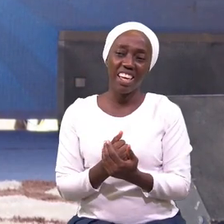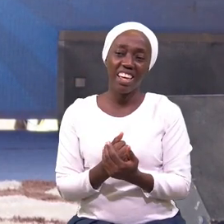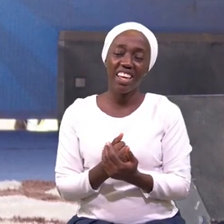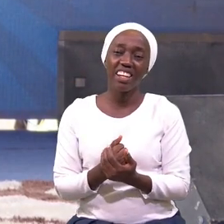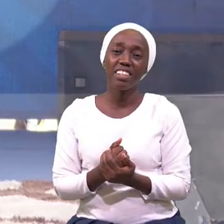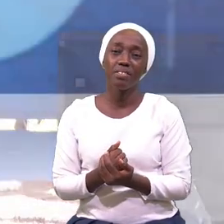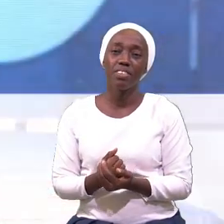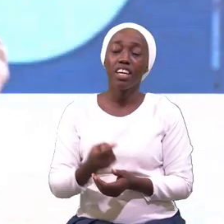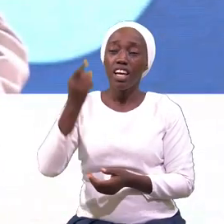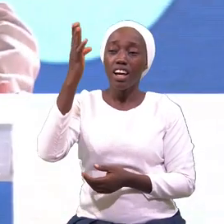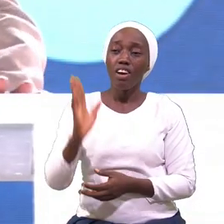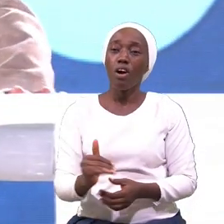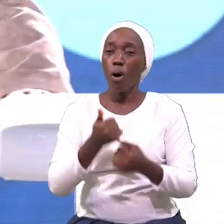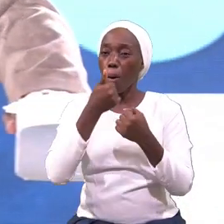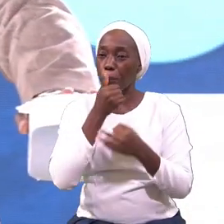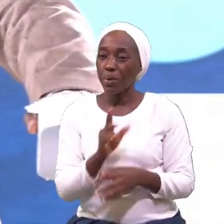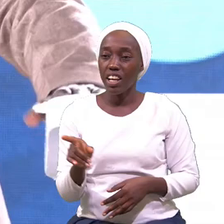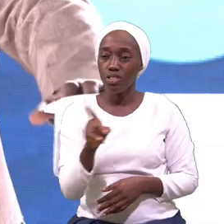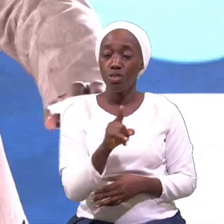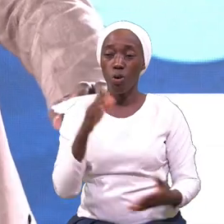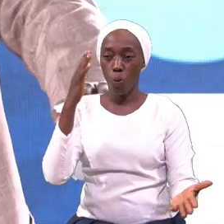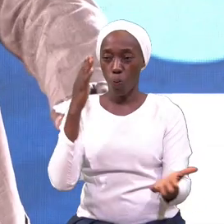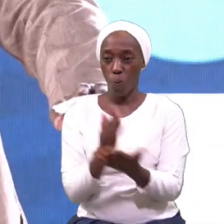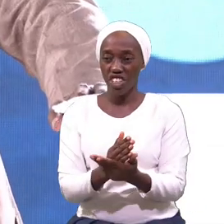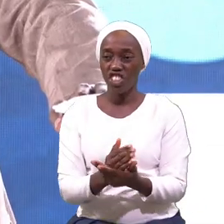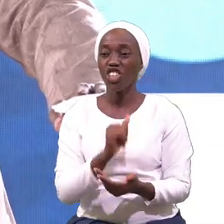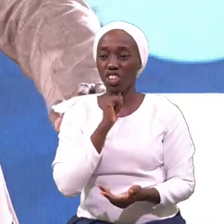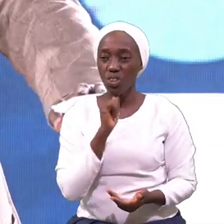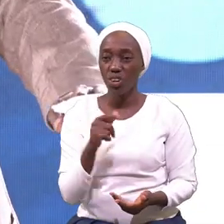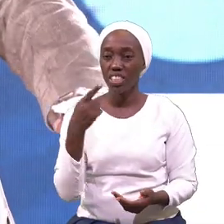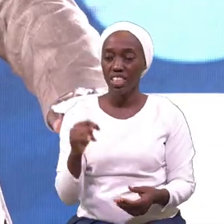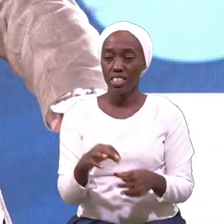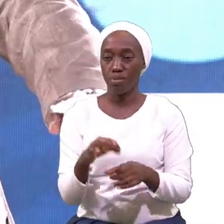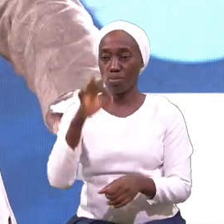God bless you. Quench not the spirit.